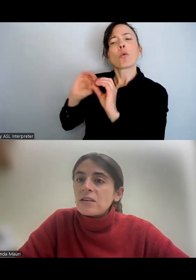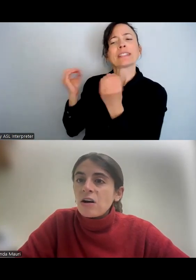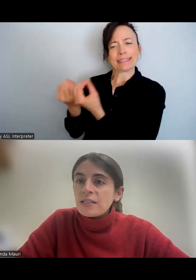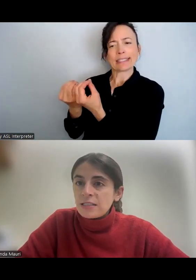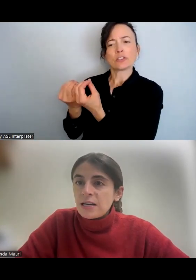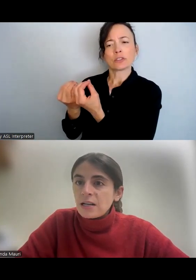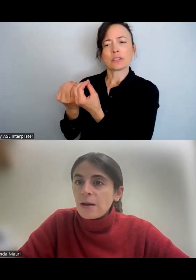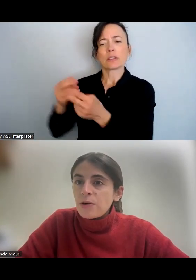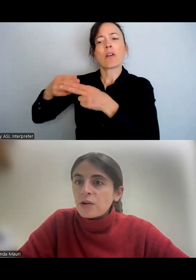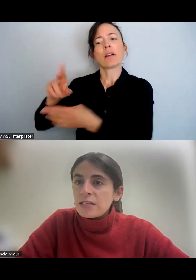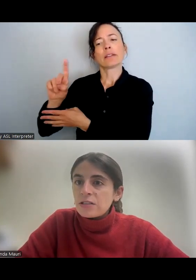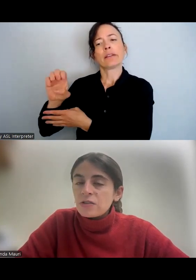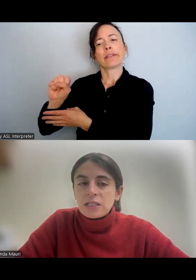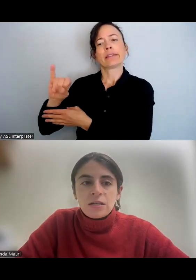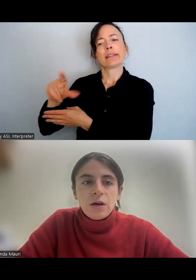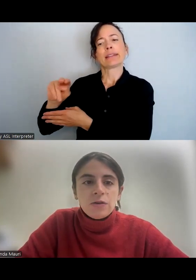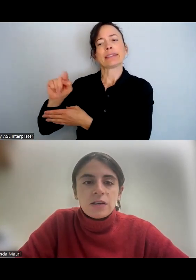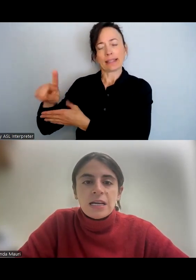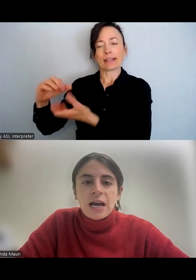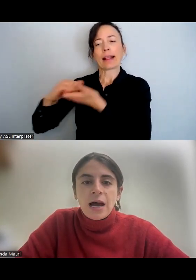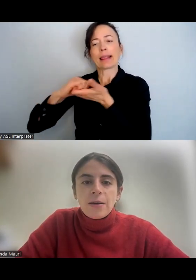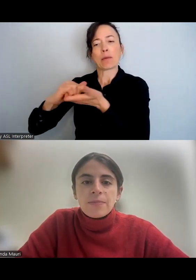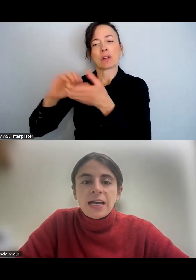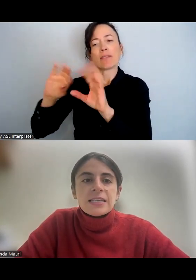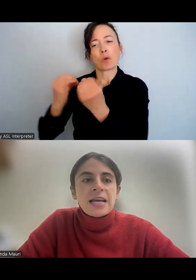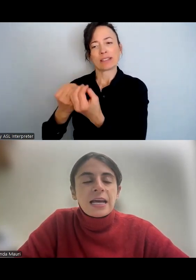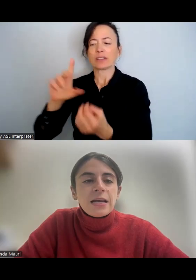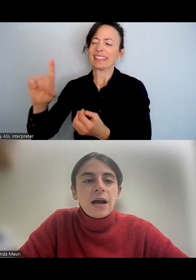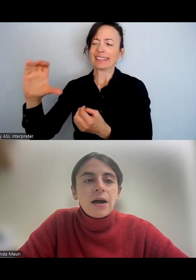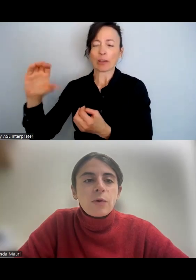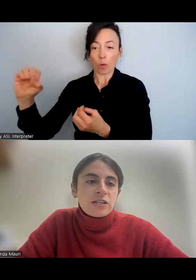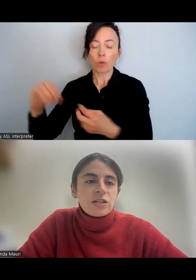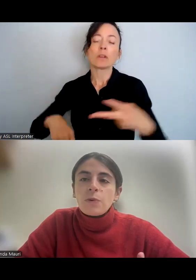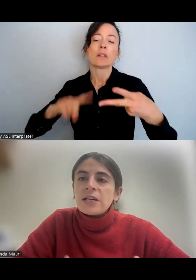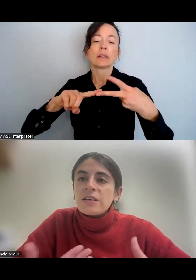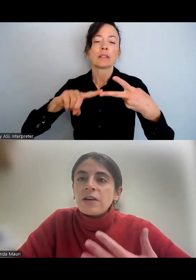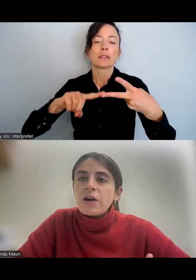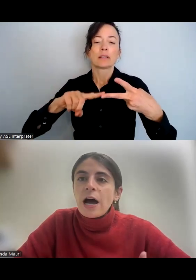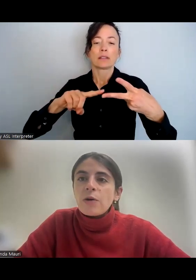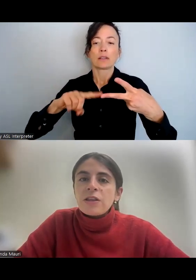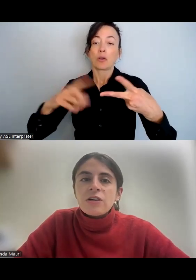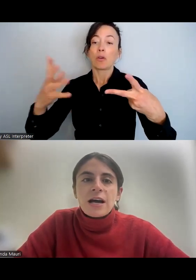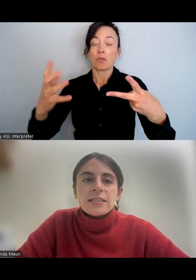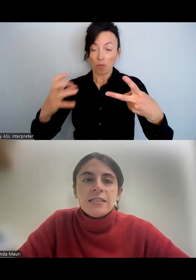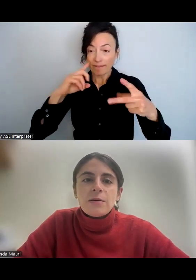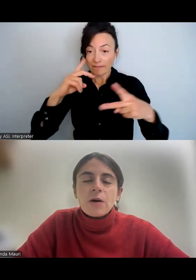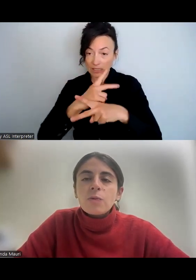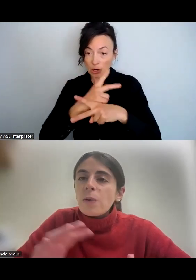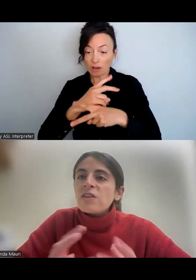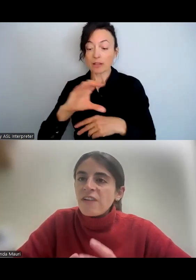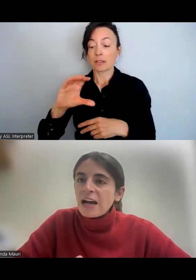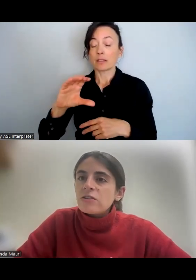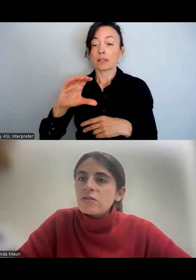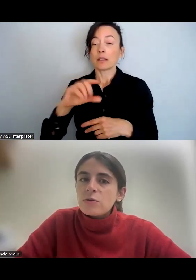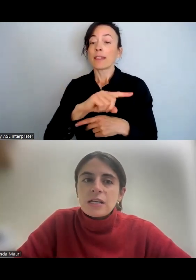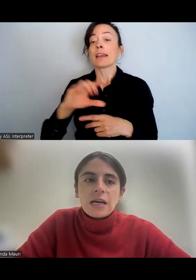this case, they're called designated collaborating organizations, or DCOs. And the second question is, we wanted to figure out whether or not what